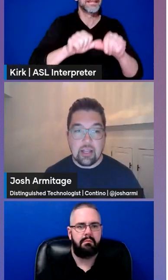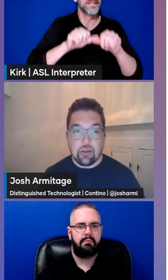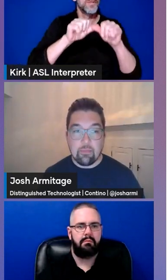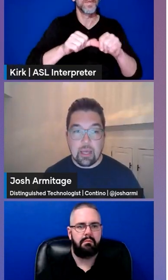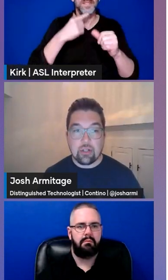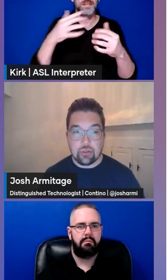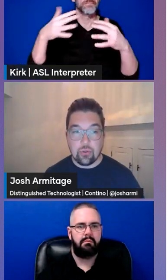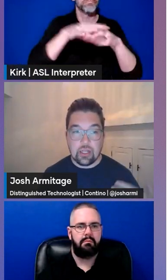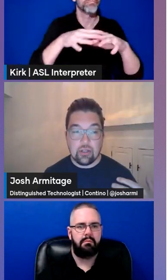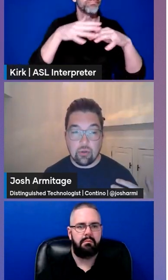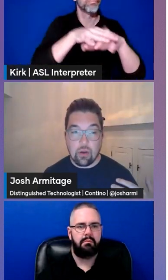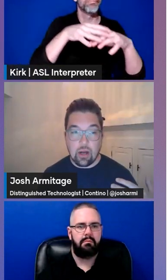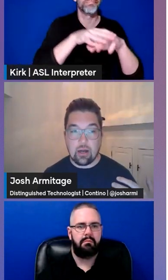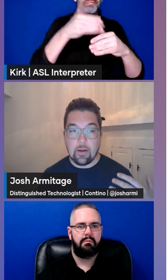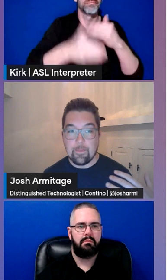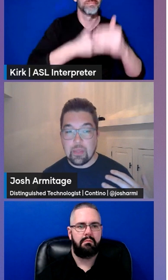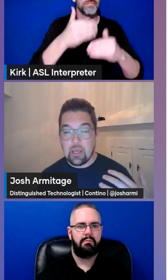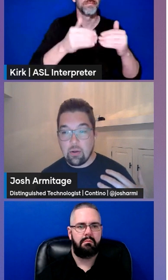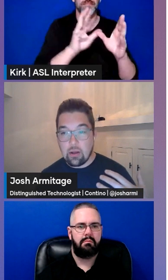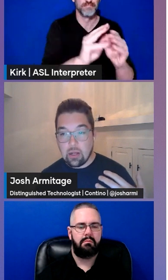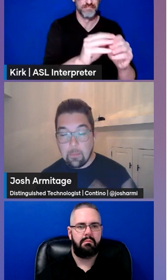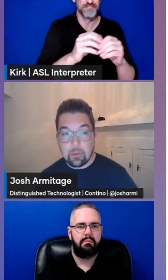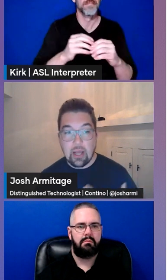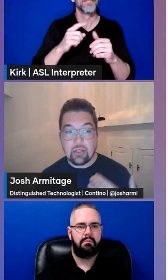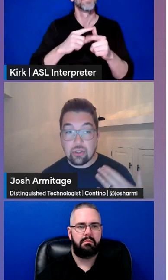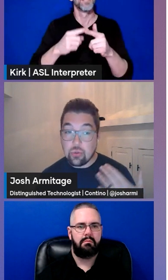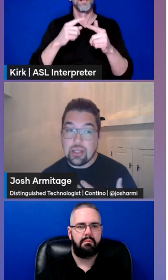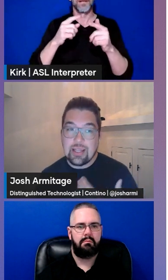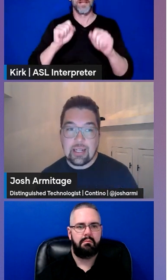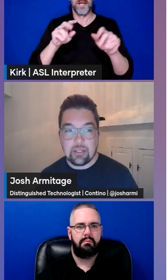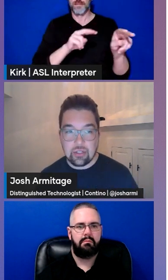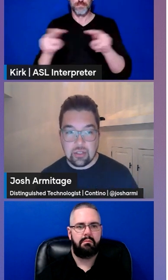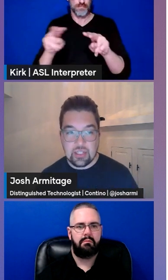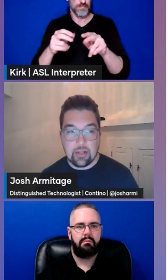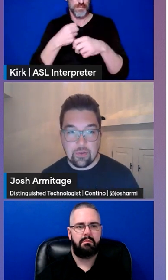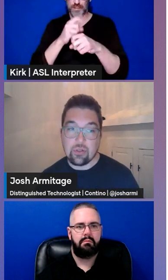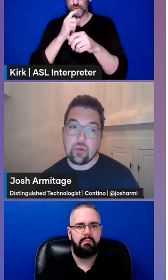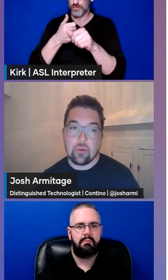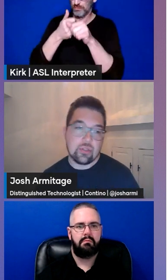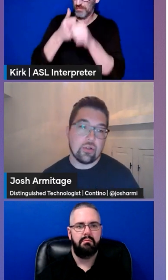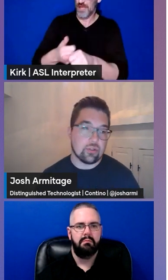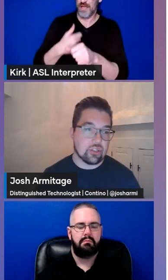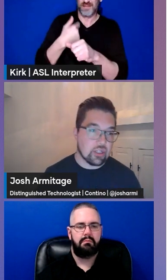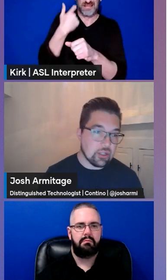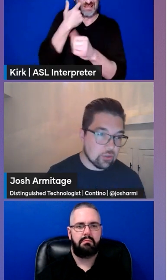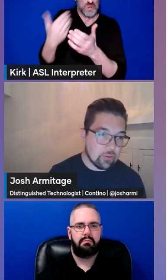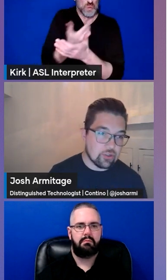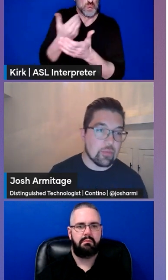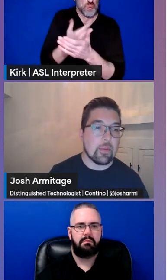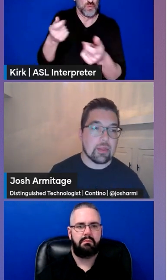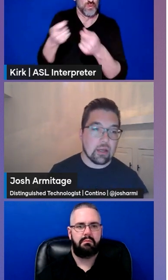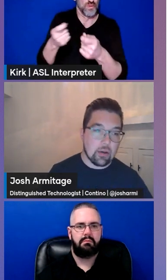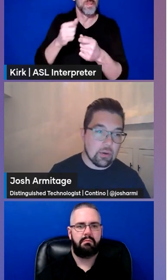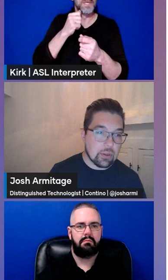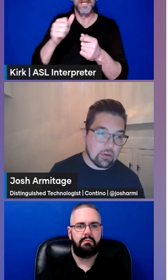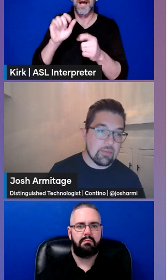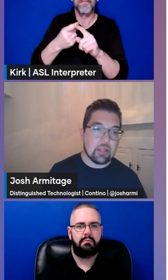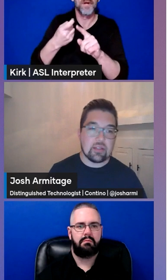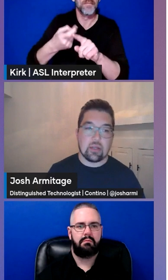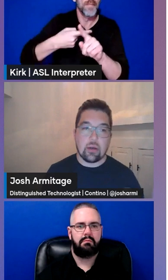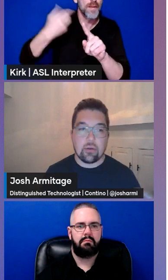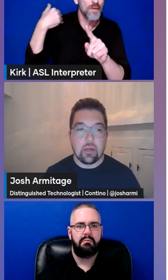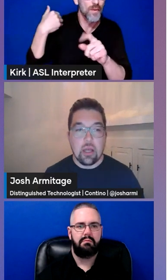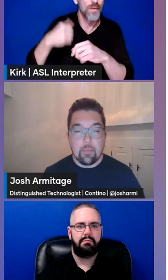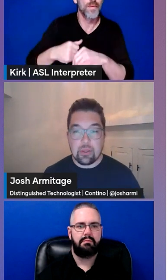And then you can make sure that you are compliant to the latest set of controls, not just the controls from a month ago or 3